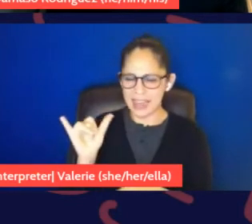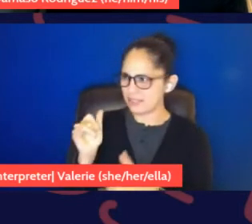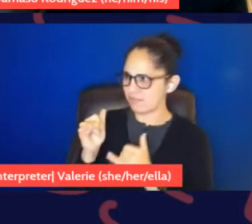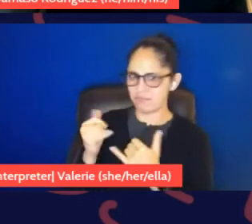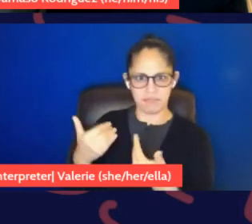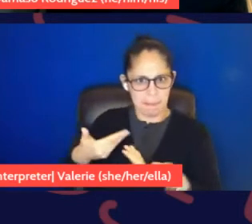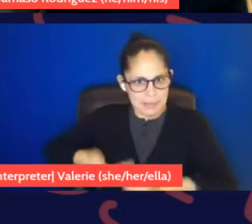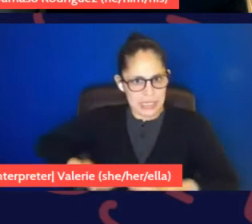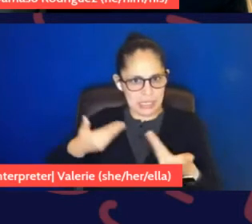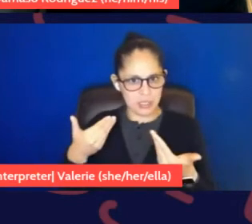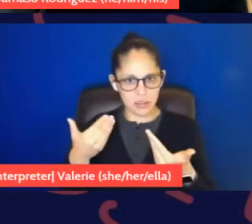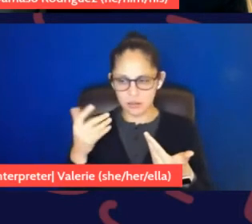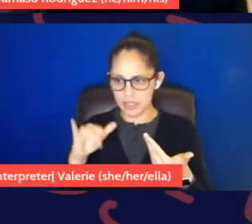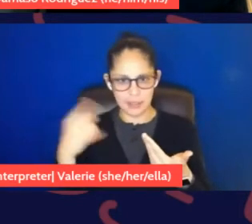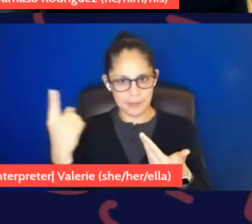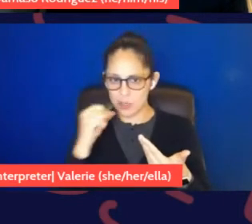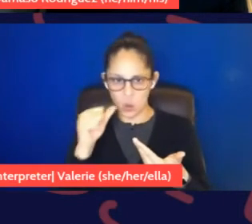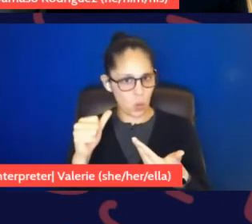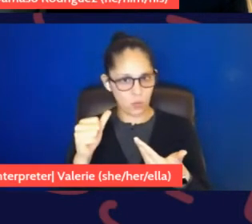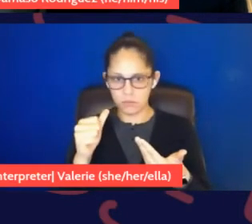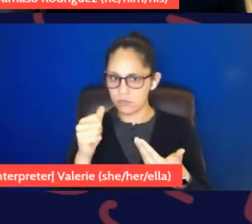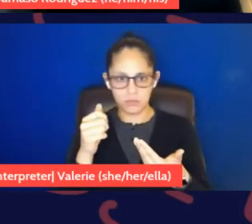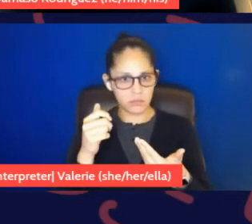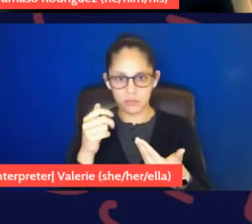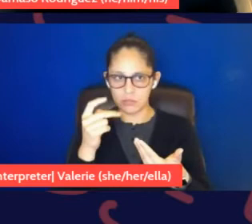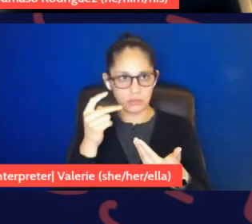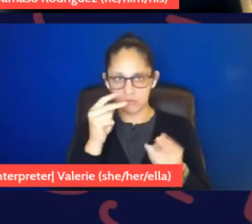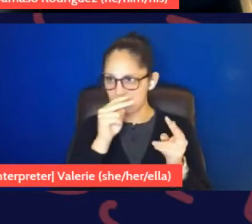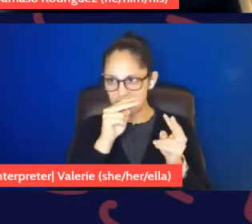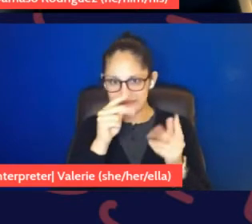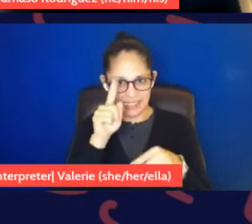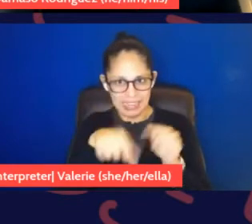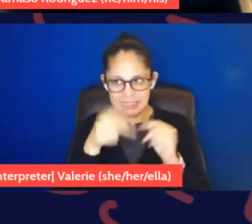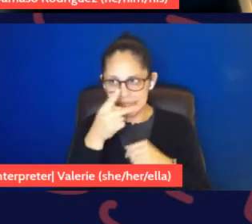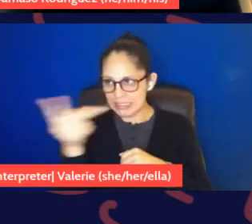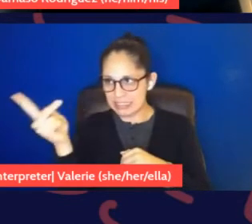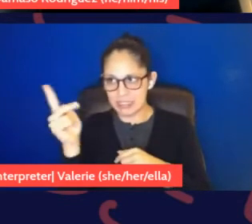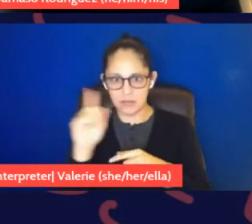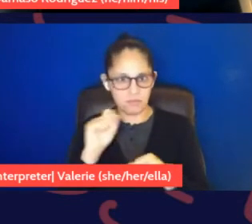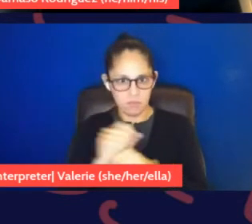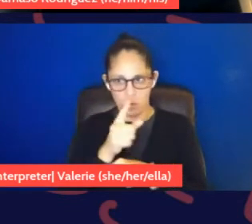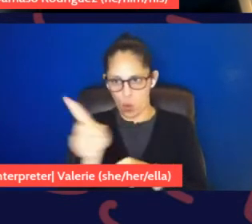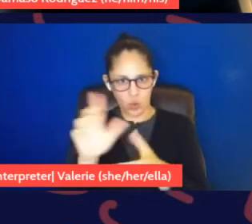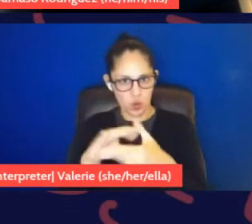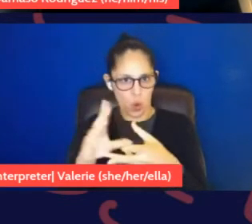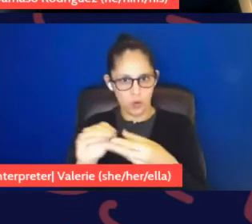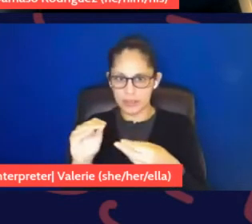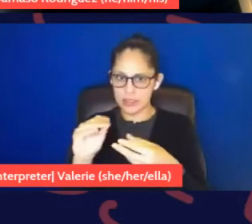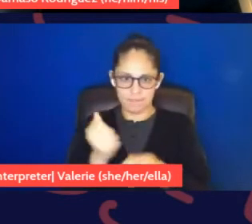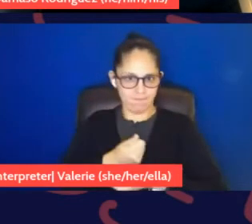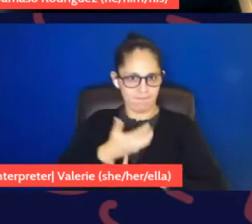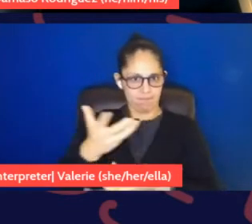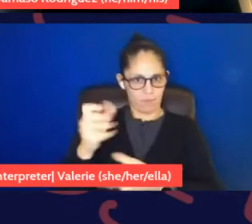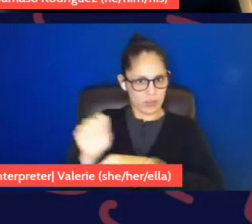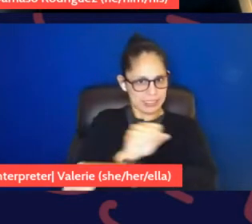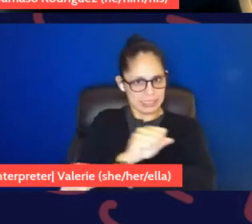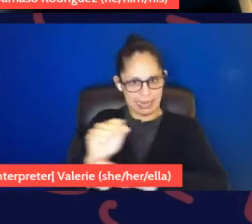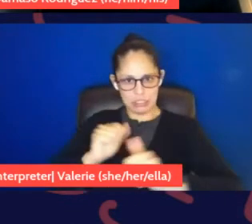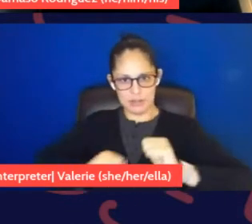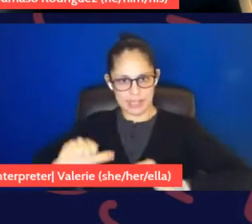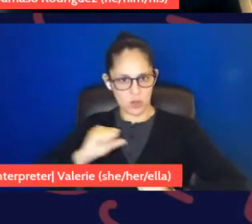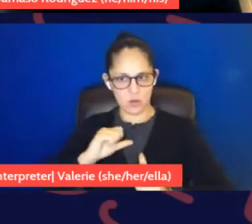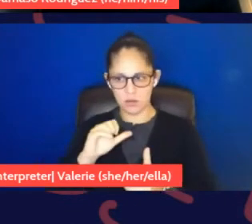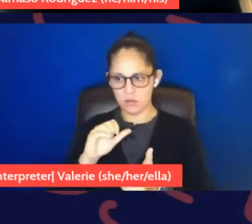something that I don't often see portrayed. And it is always informs how I look at the world, how I write,